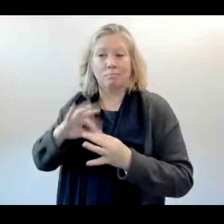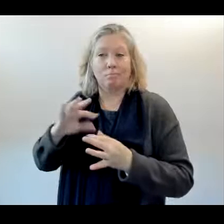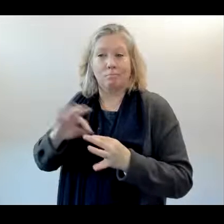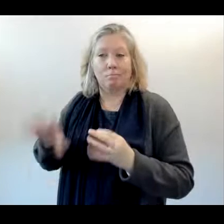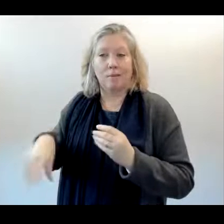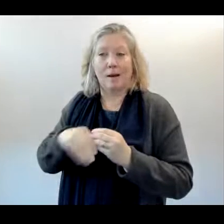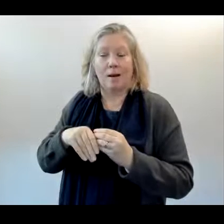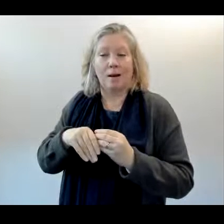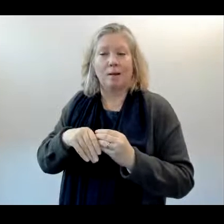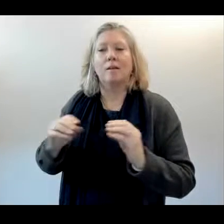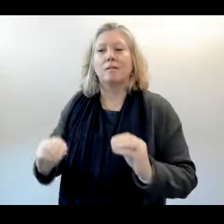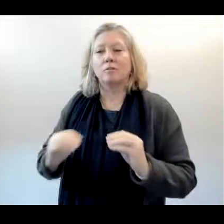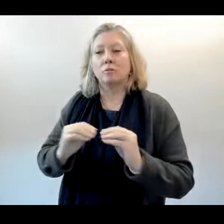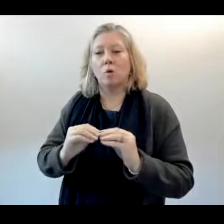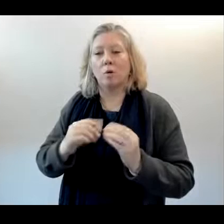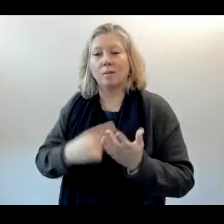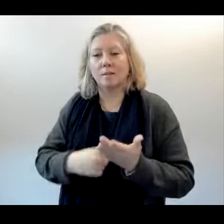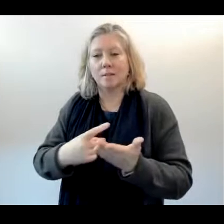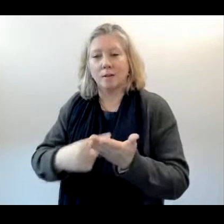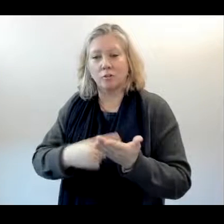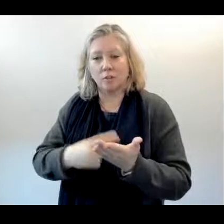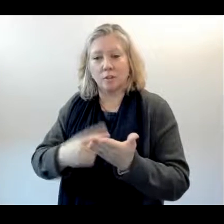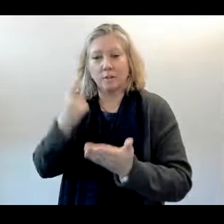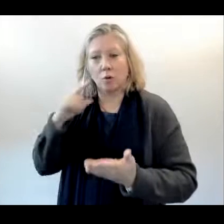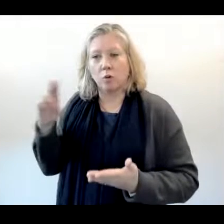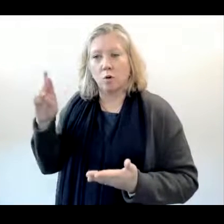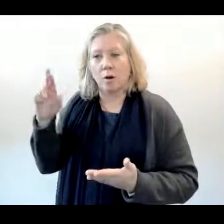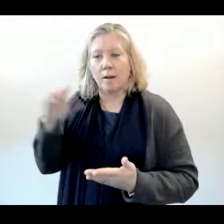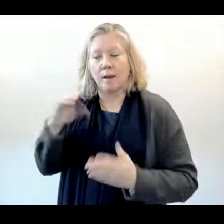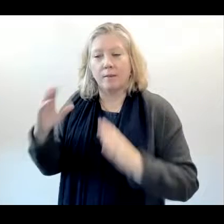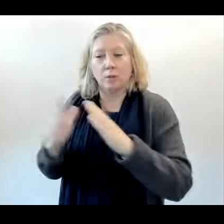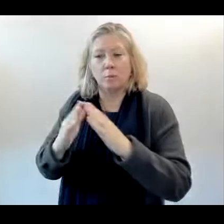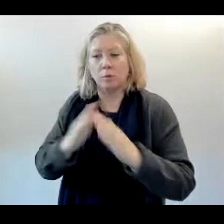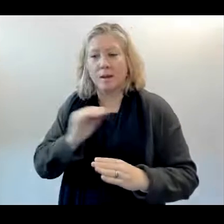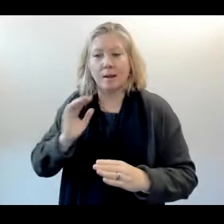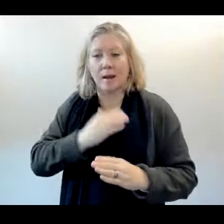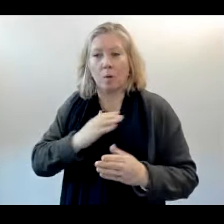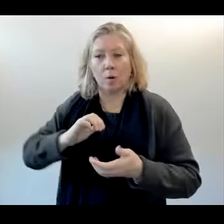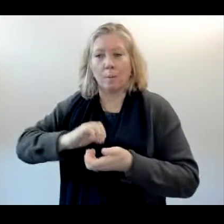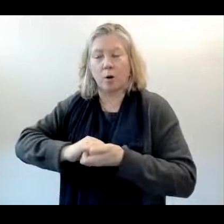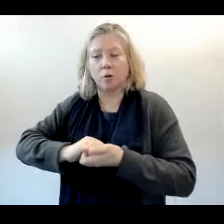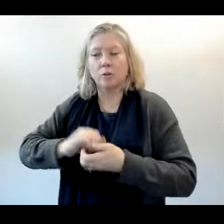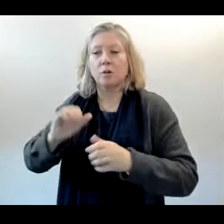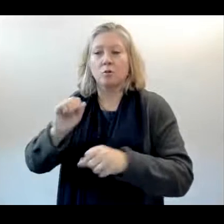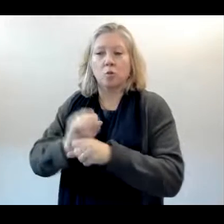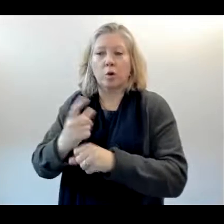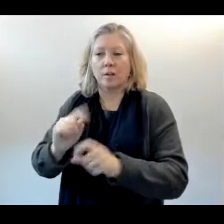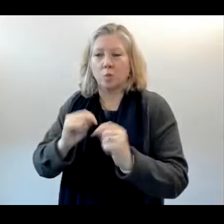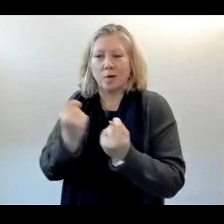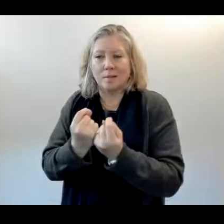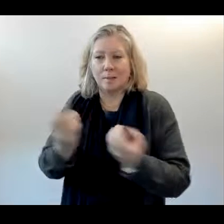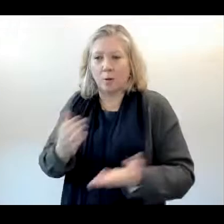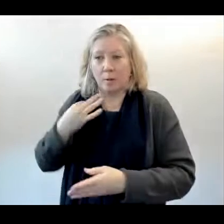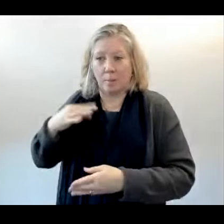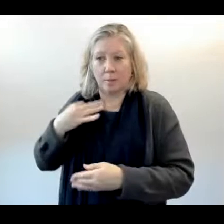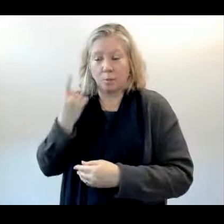conversations that we have to continue with the URA and the community and our partners. but we work as one team here in Pittsburgh to be